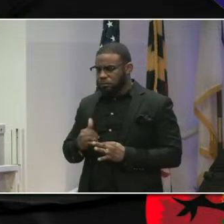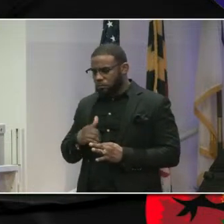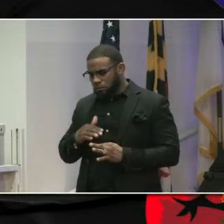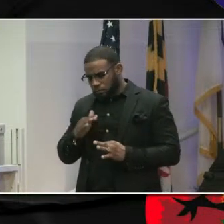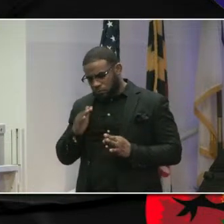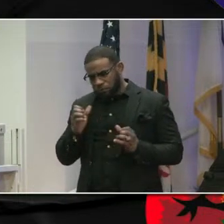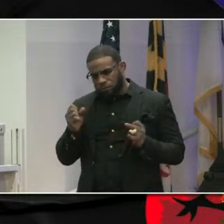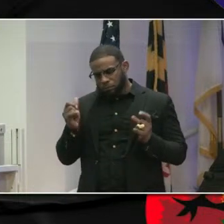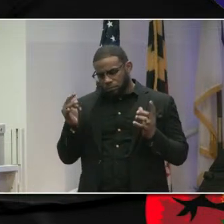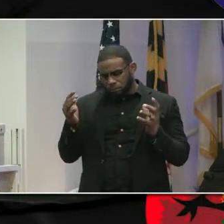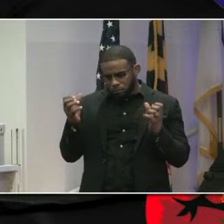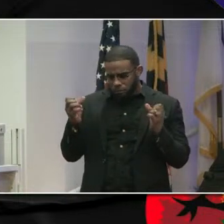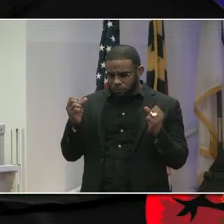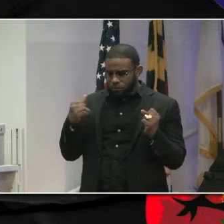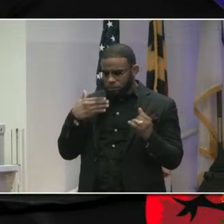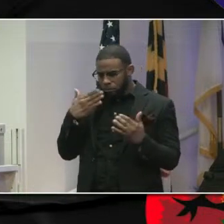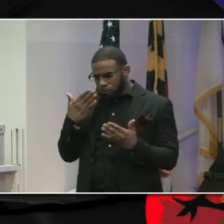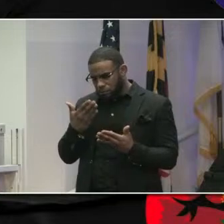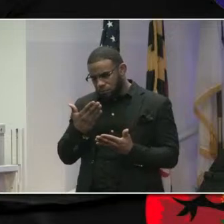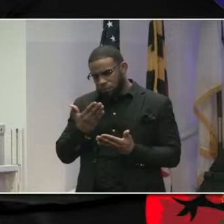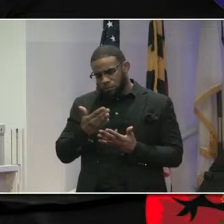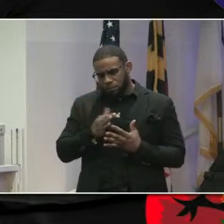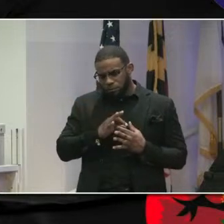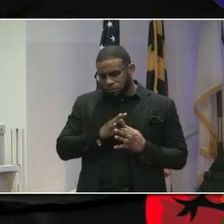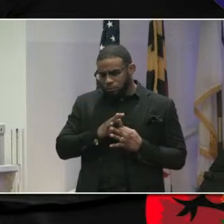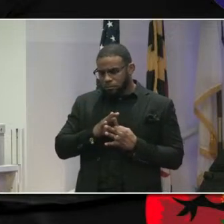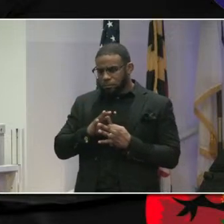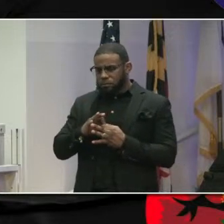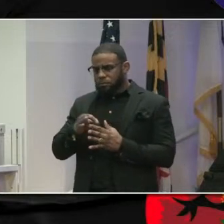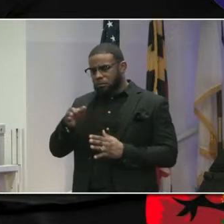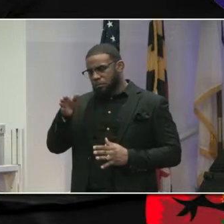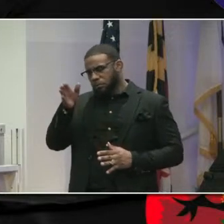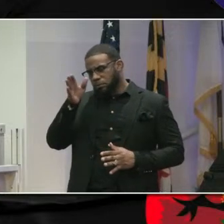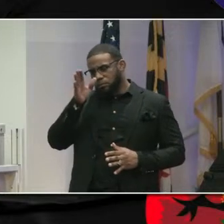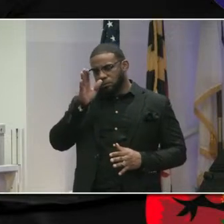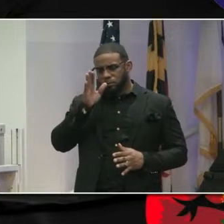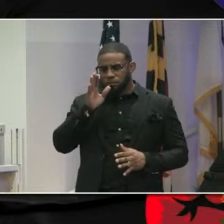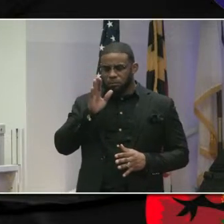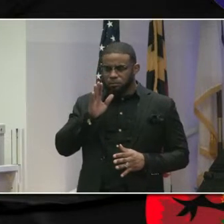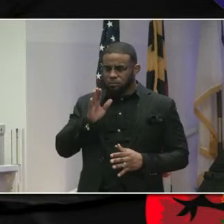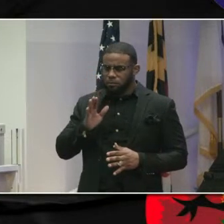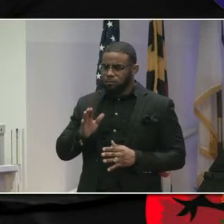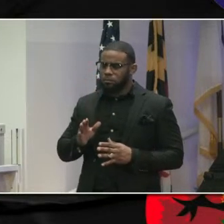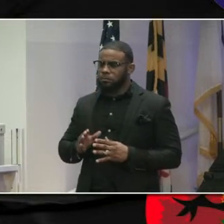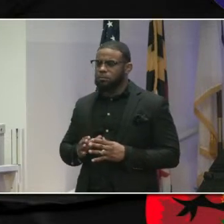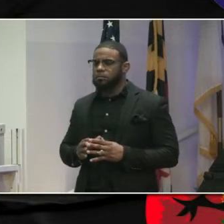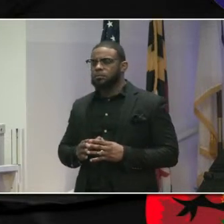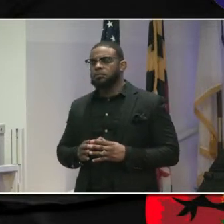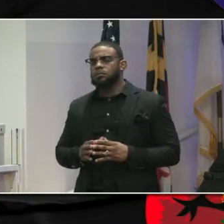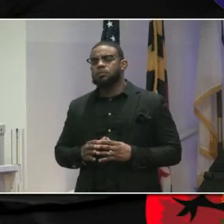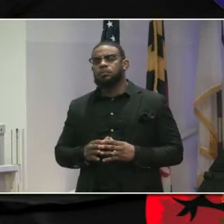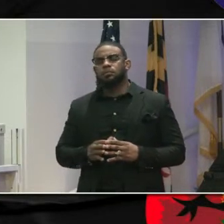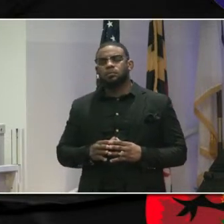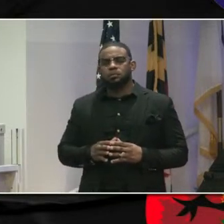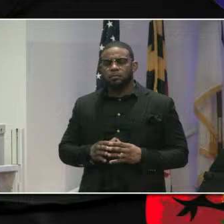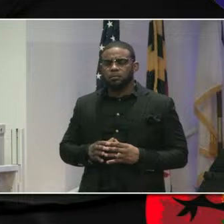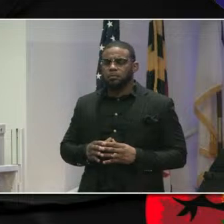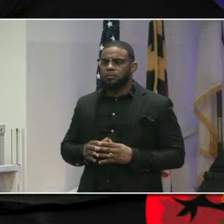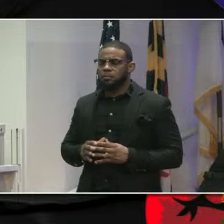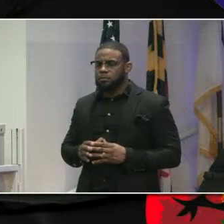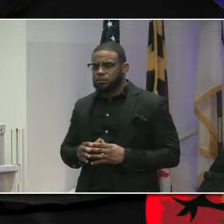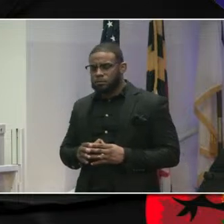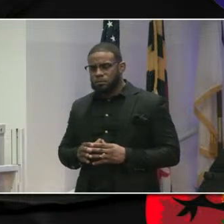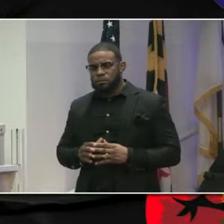I will sing. If after service you still needed to come to the